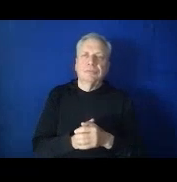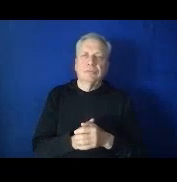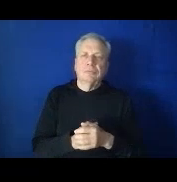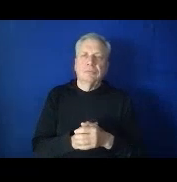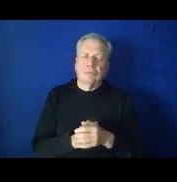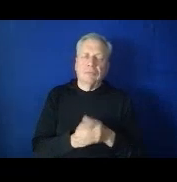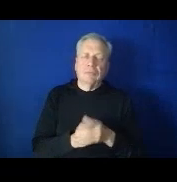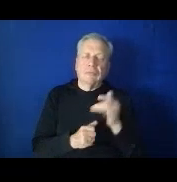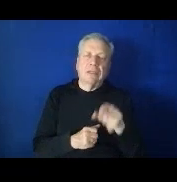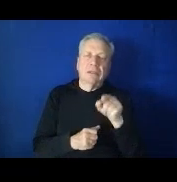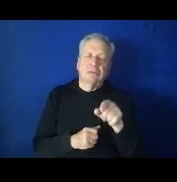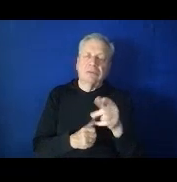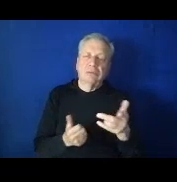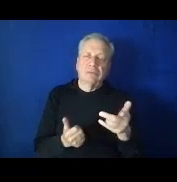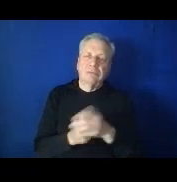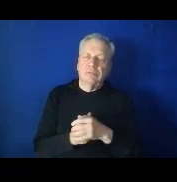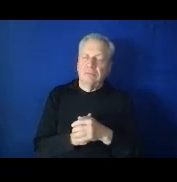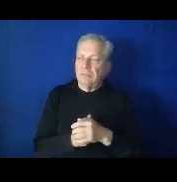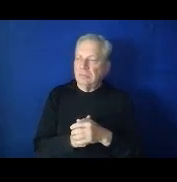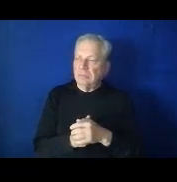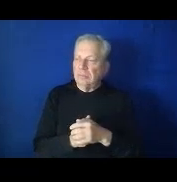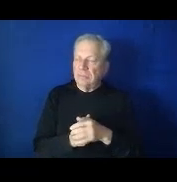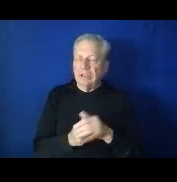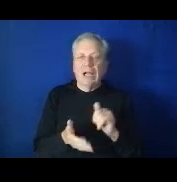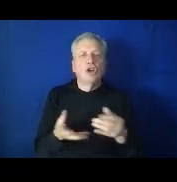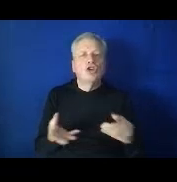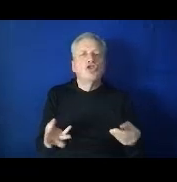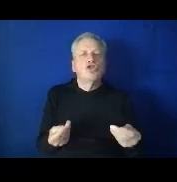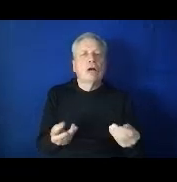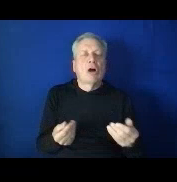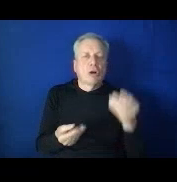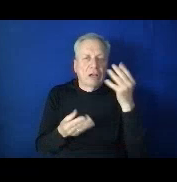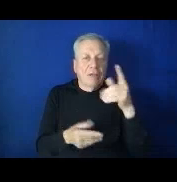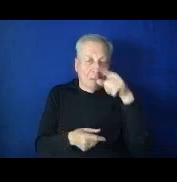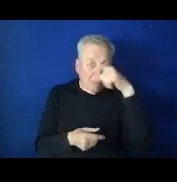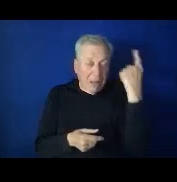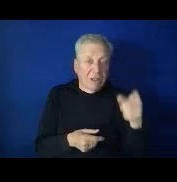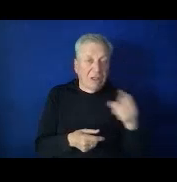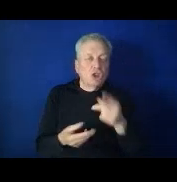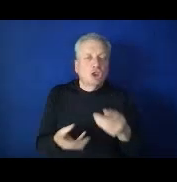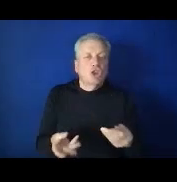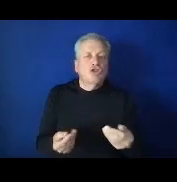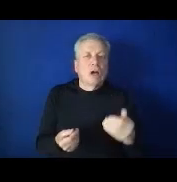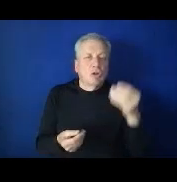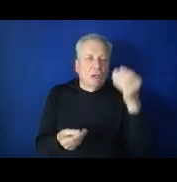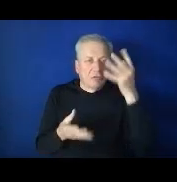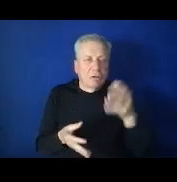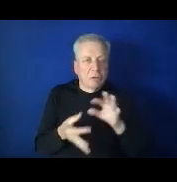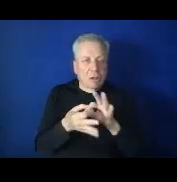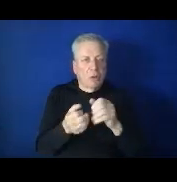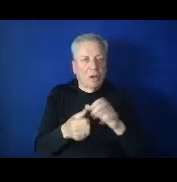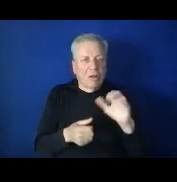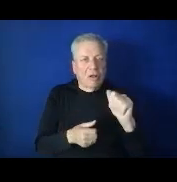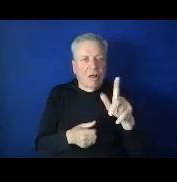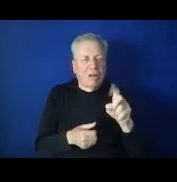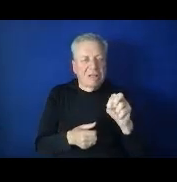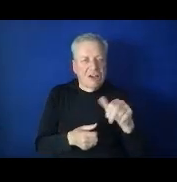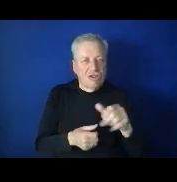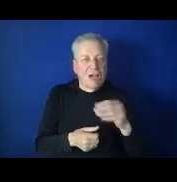This is a ground deformation. The black is ground deformation within the caldera. The green is